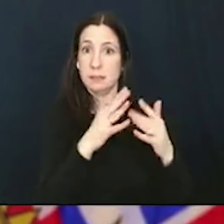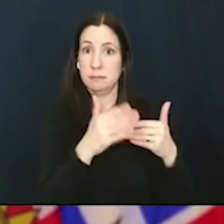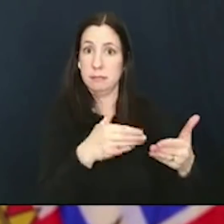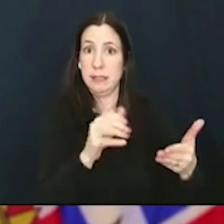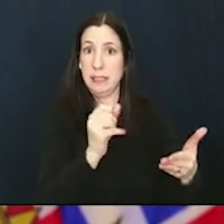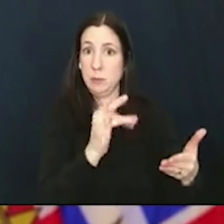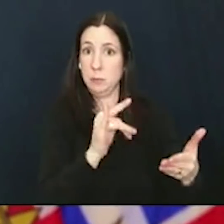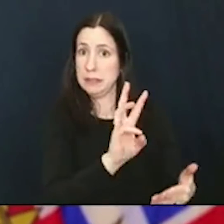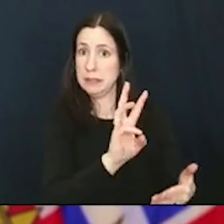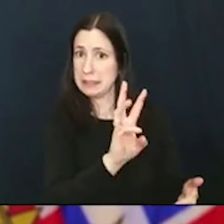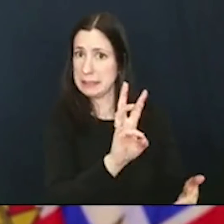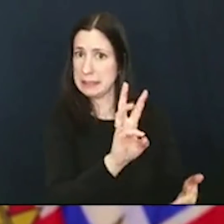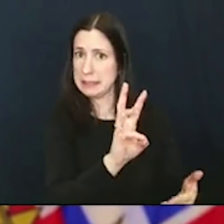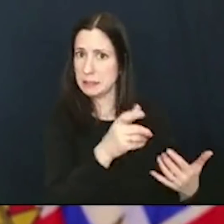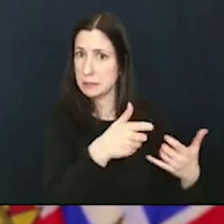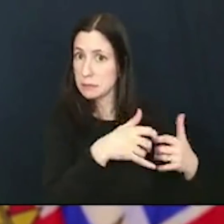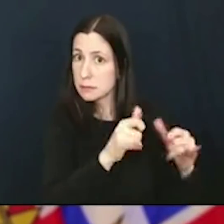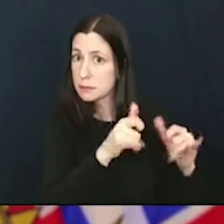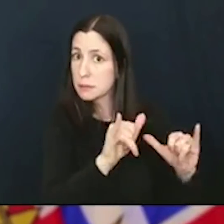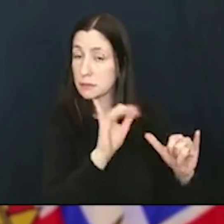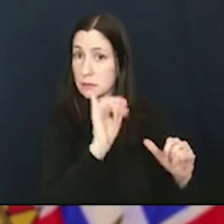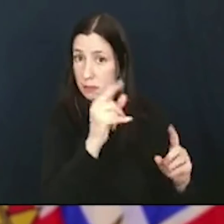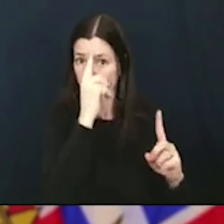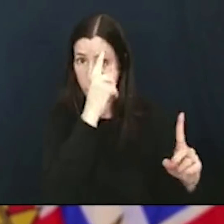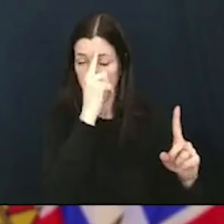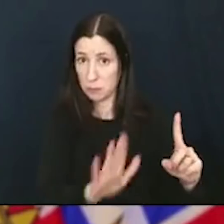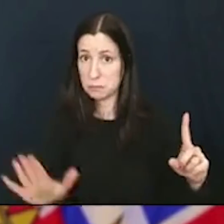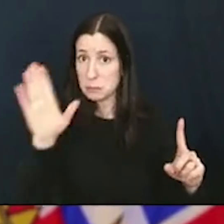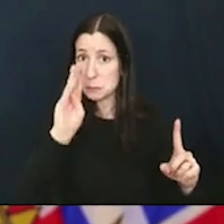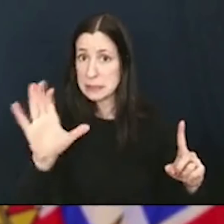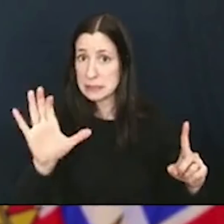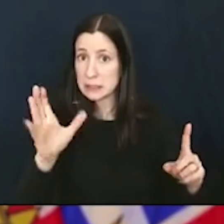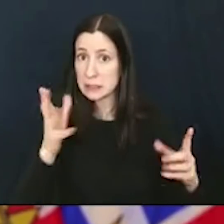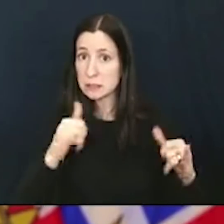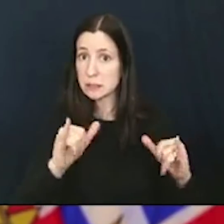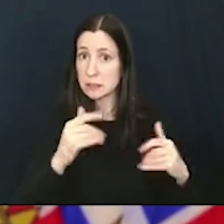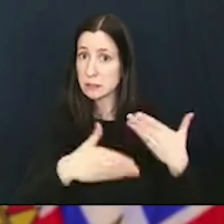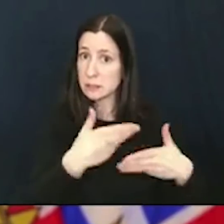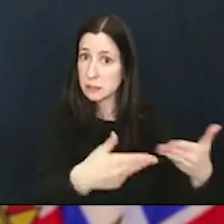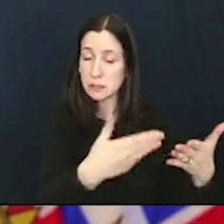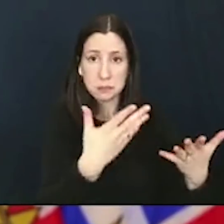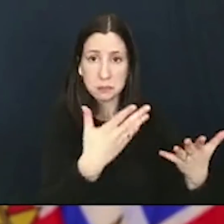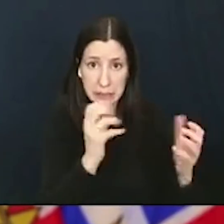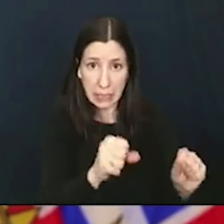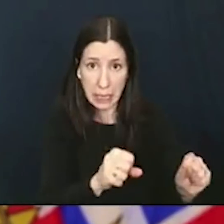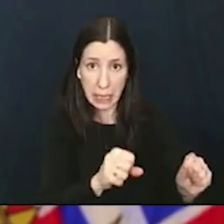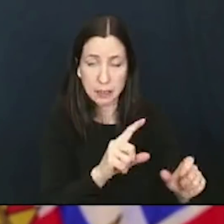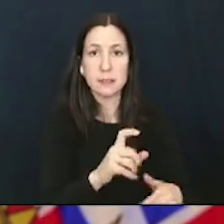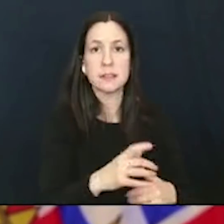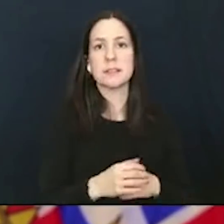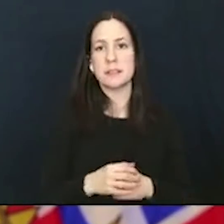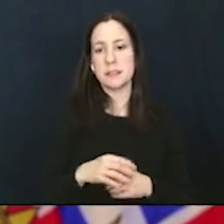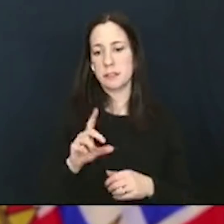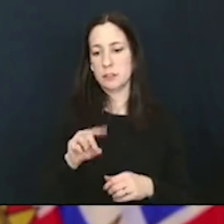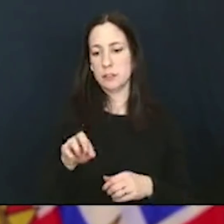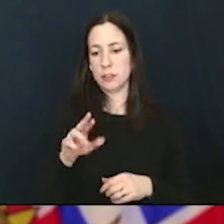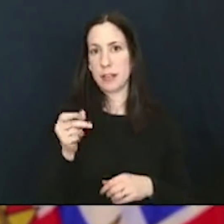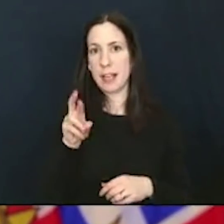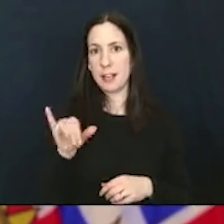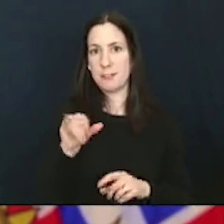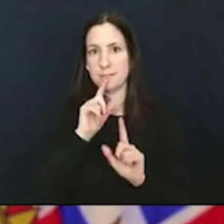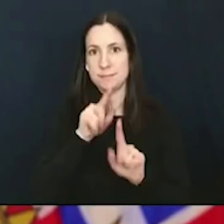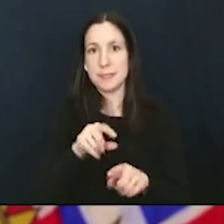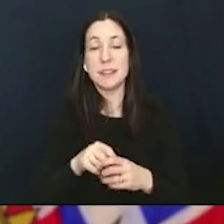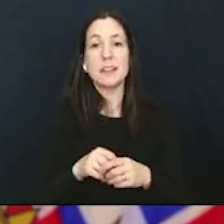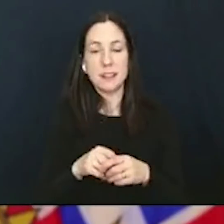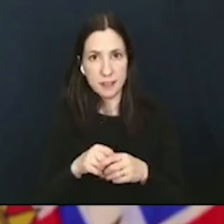province, and what hurdles still need to be cleared to get there? Yeah, so that is the bigger clinics that